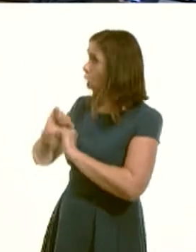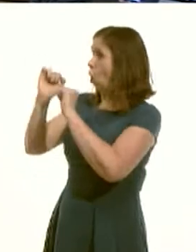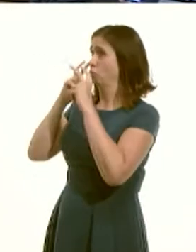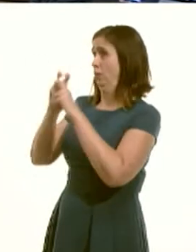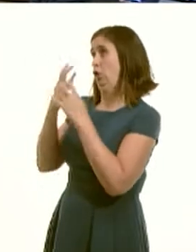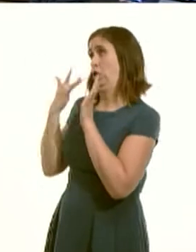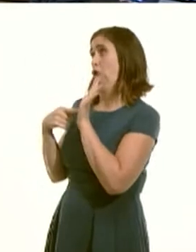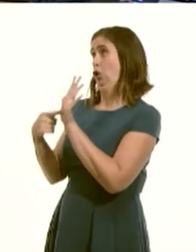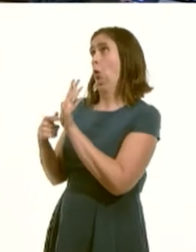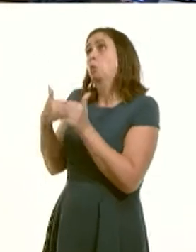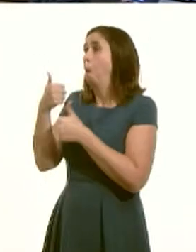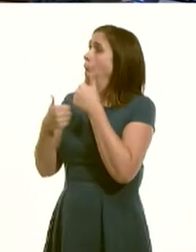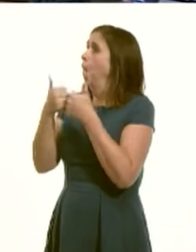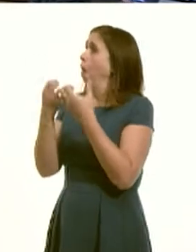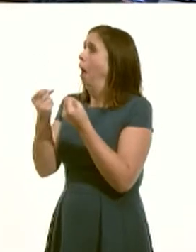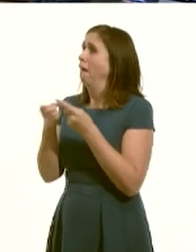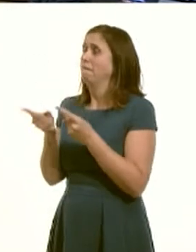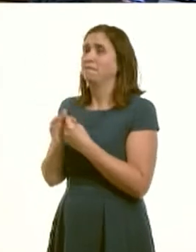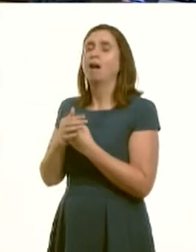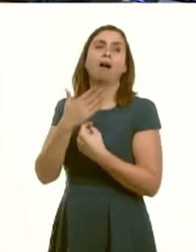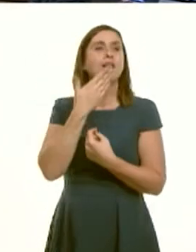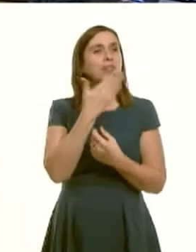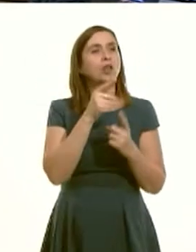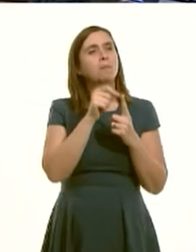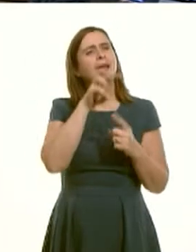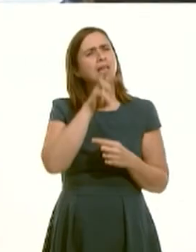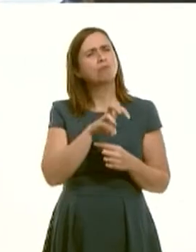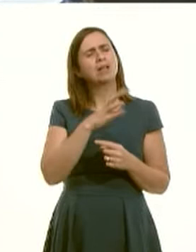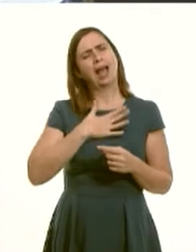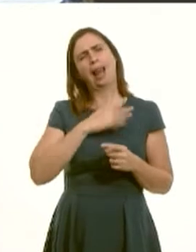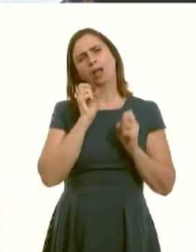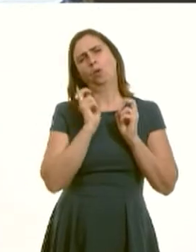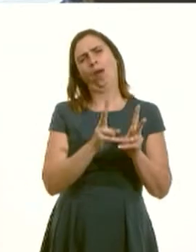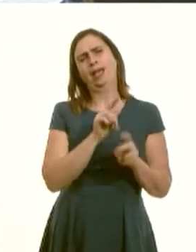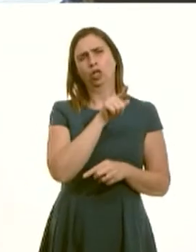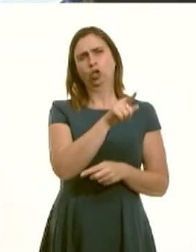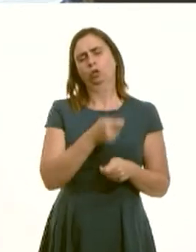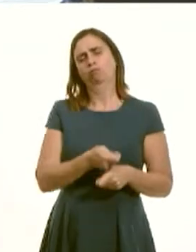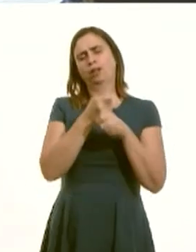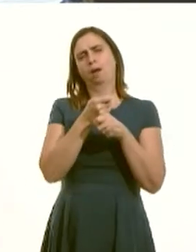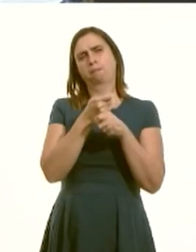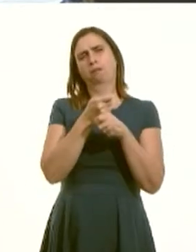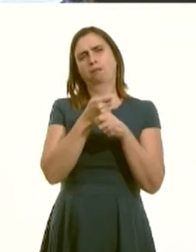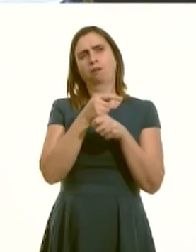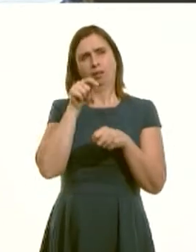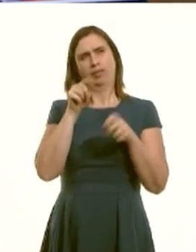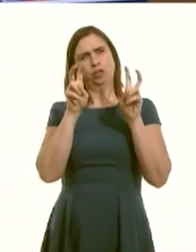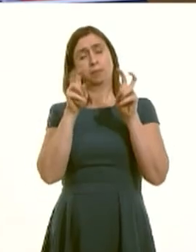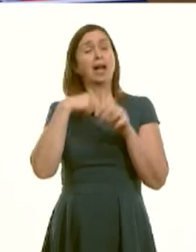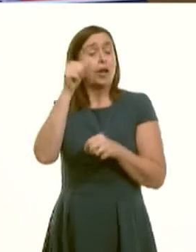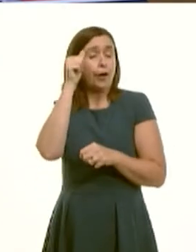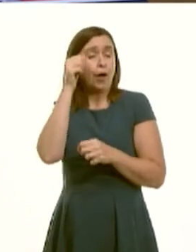do accept, and I thank the Leader of Plaid Cymru in the way that she's raised these issues. They are important issues, and from time to time we must deal with